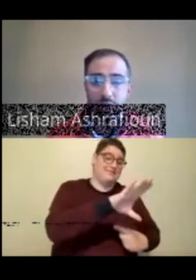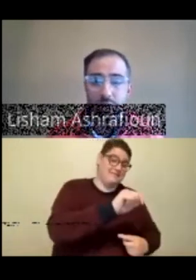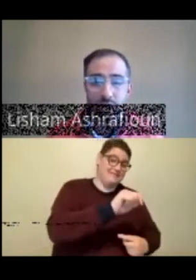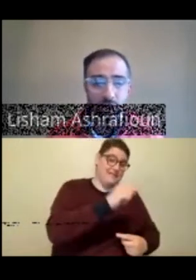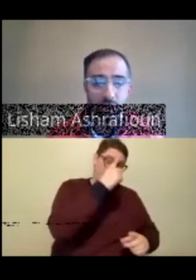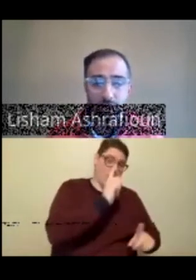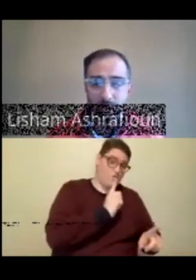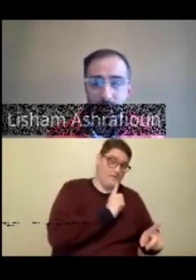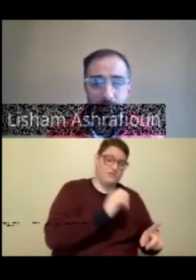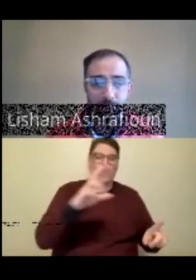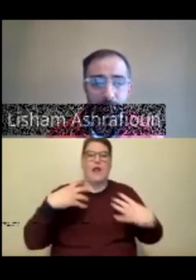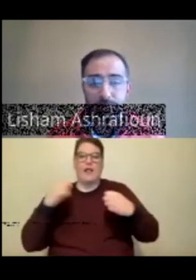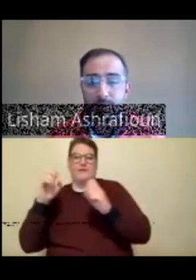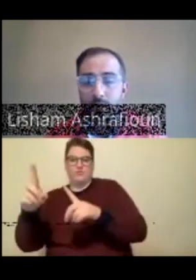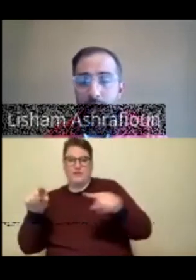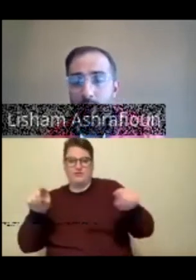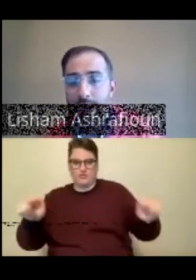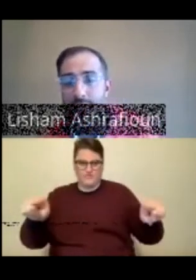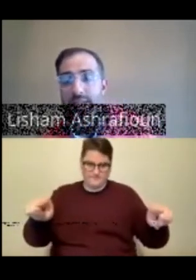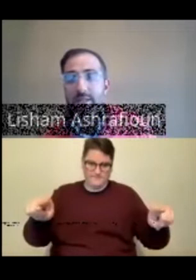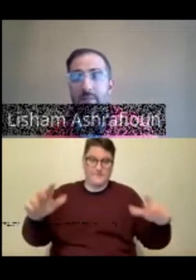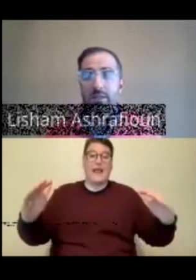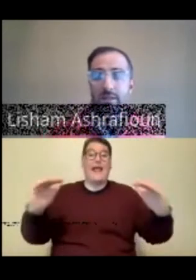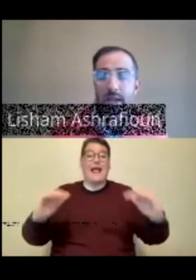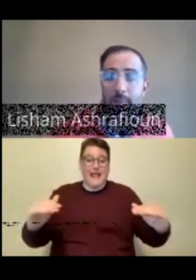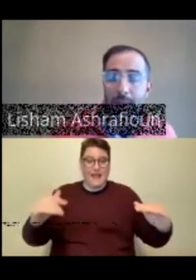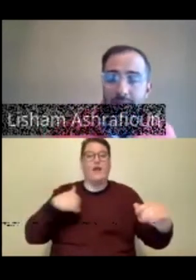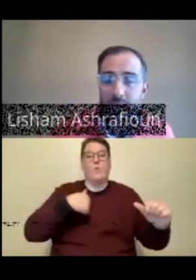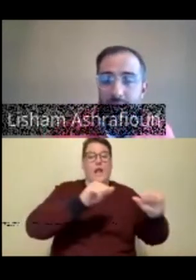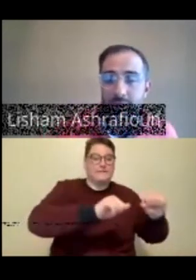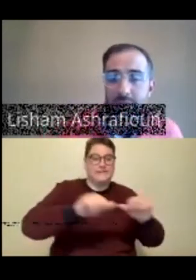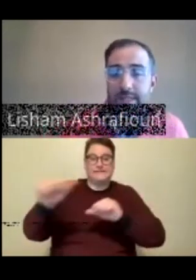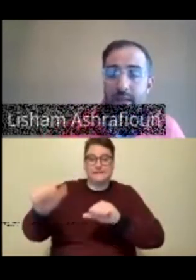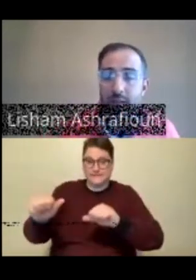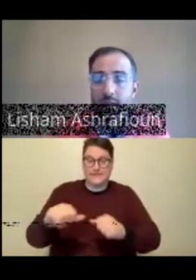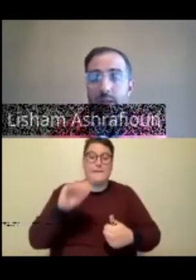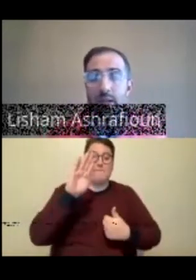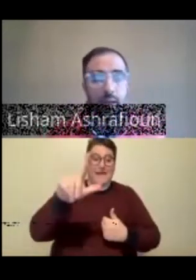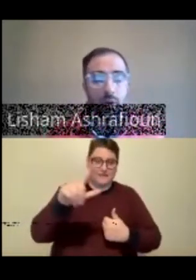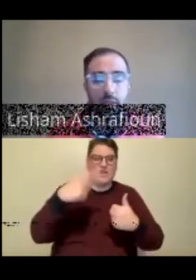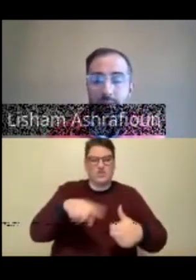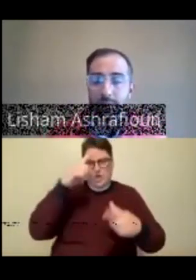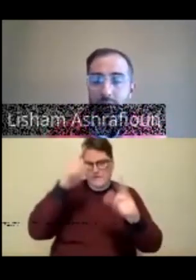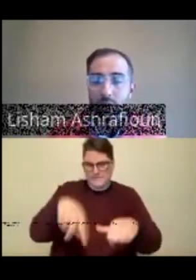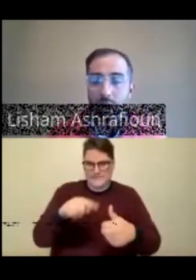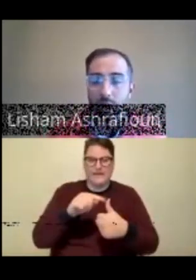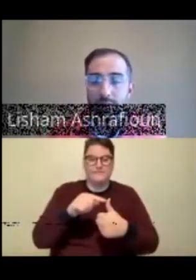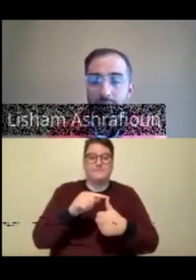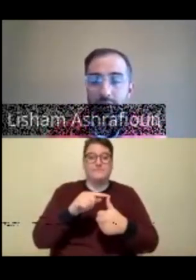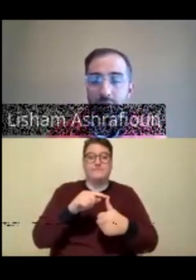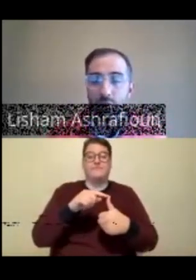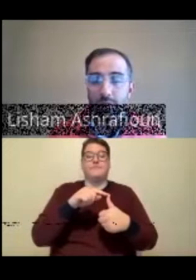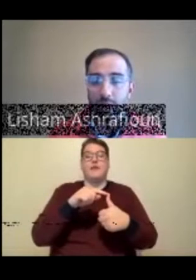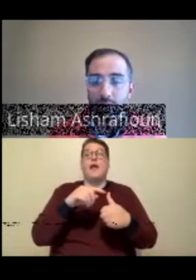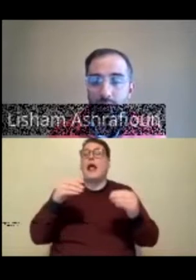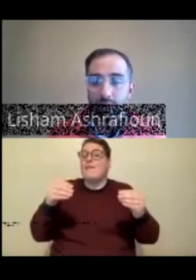health education condition. And we have assessments at baseline after the consent, and participants are